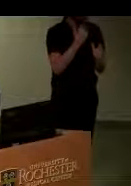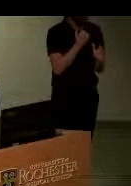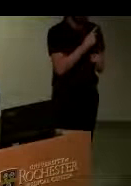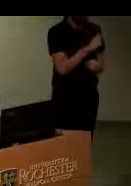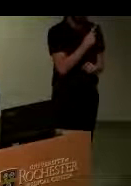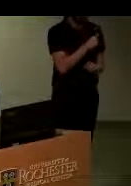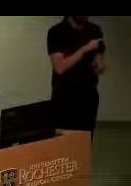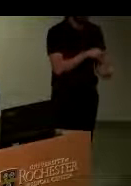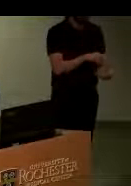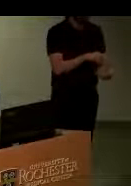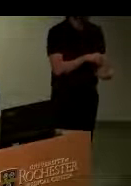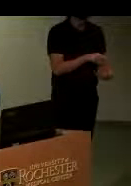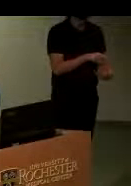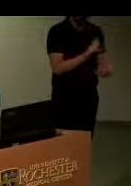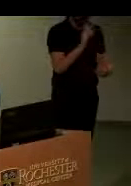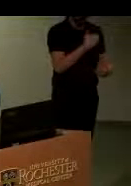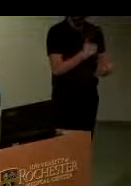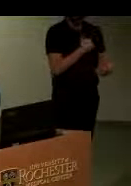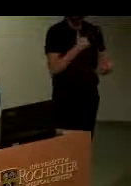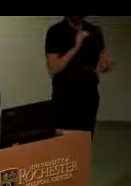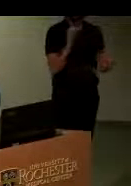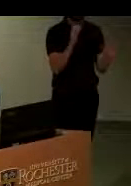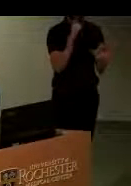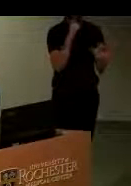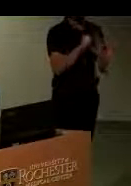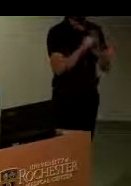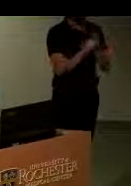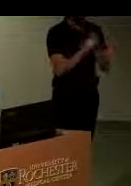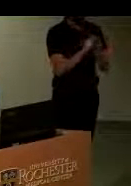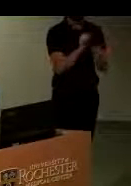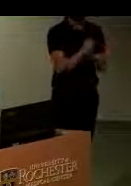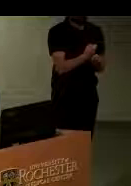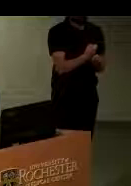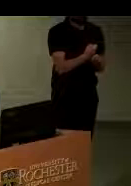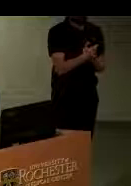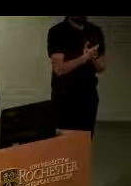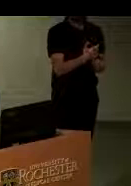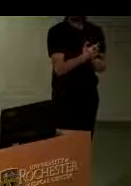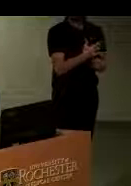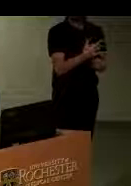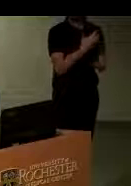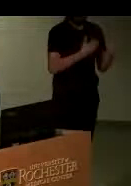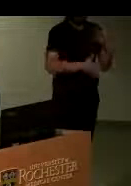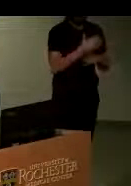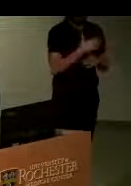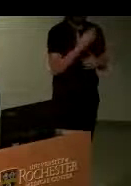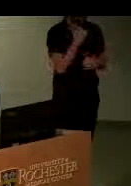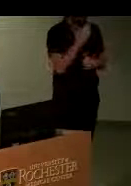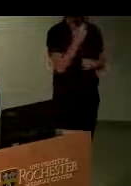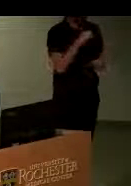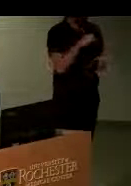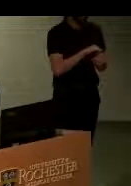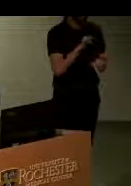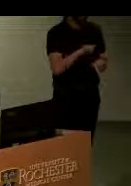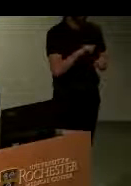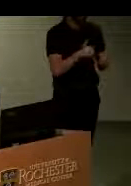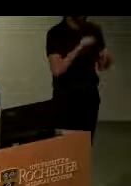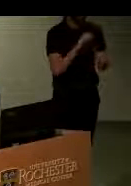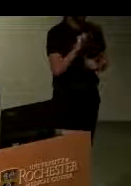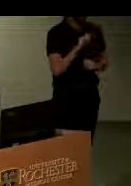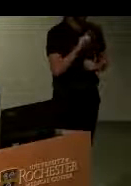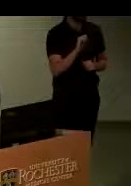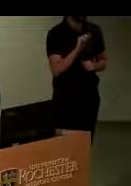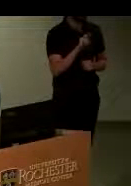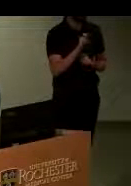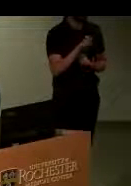patient, they would be looking for signs and symptoms of vascular and diabetic disease in the cadaver. They would be